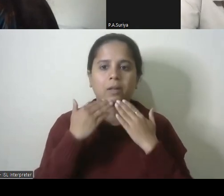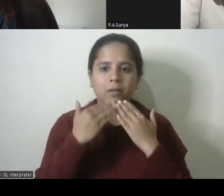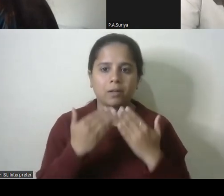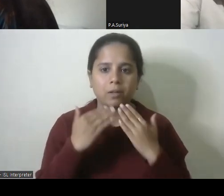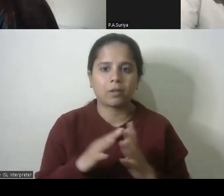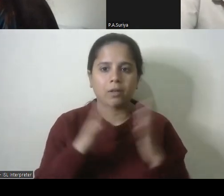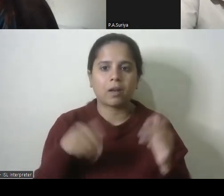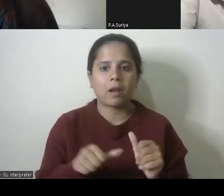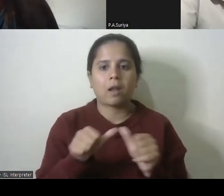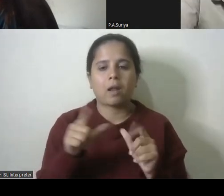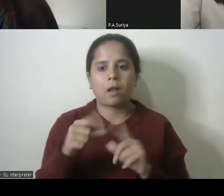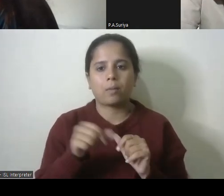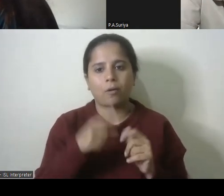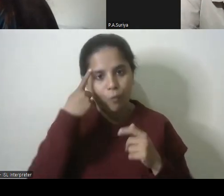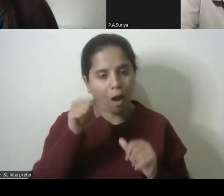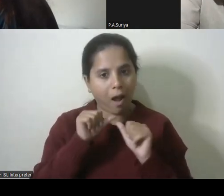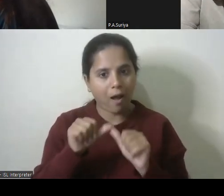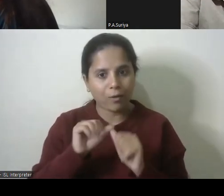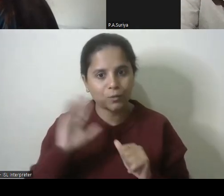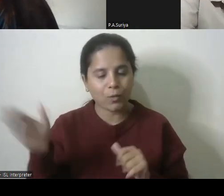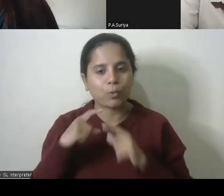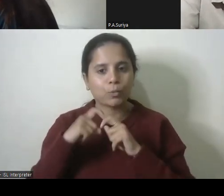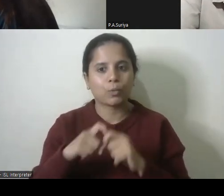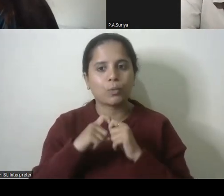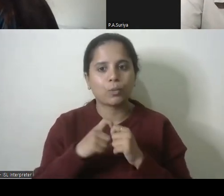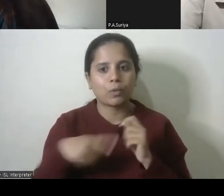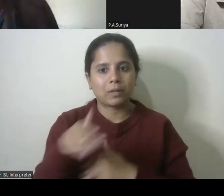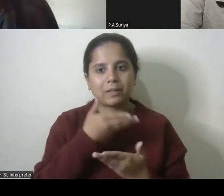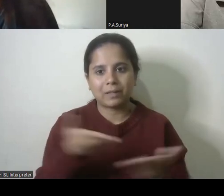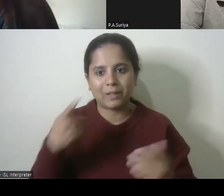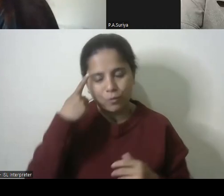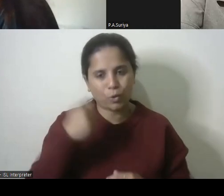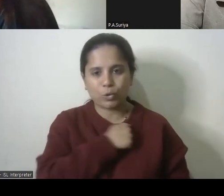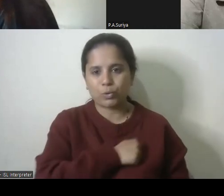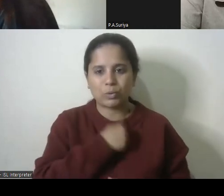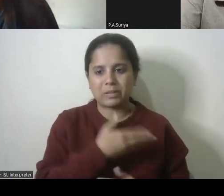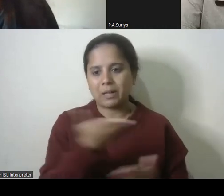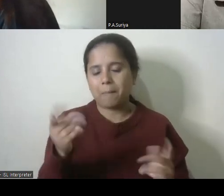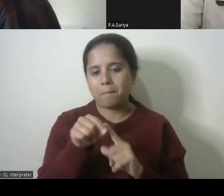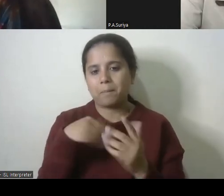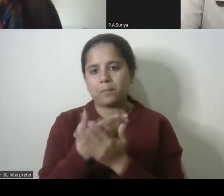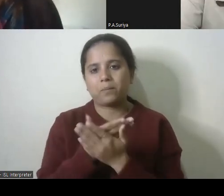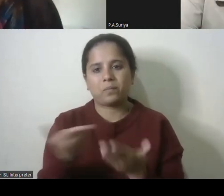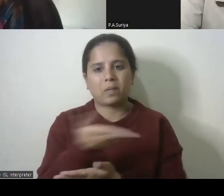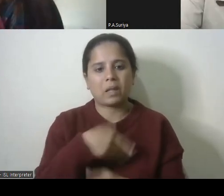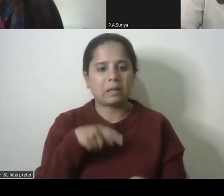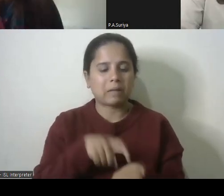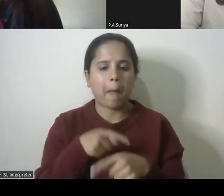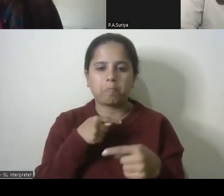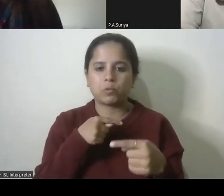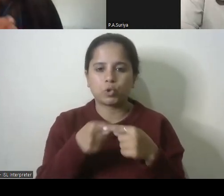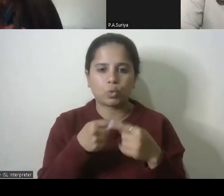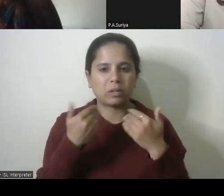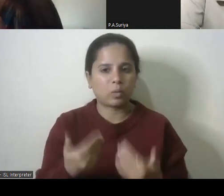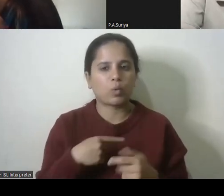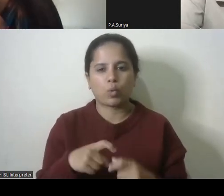Thank you, Alpa Shah, for patiently answering for all our questions. And the rest of the questions, sorry for the participants. Due to time constraint, we